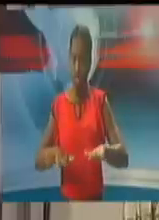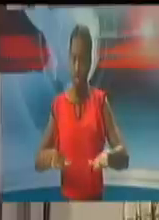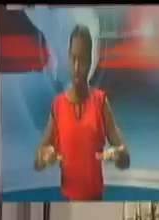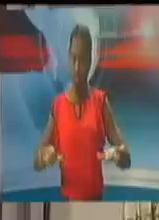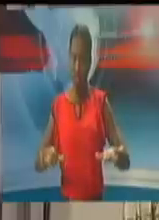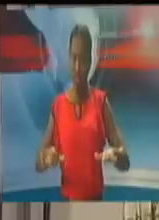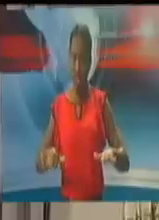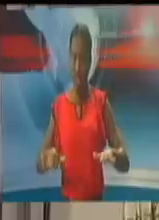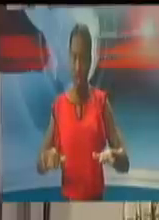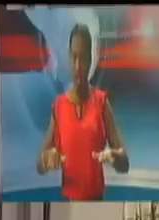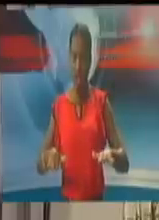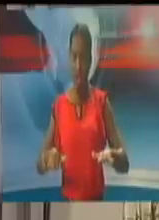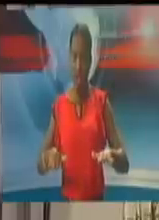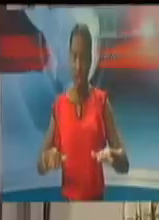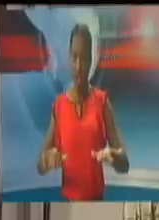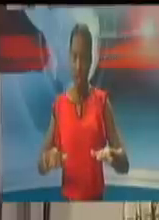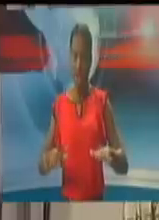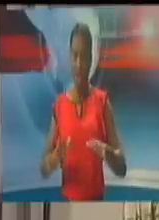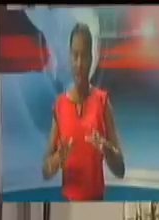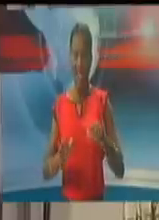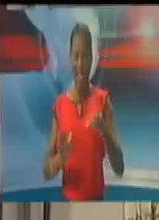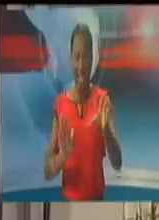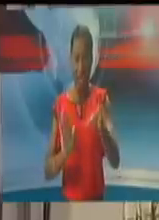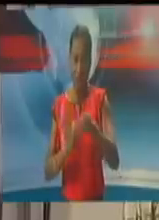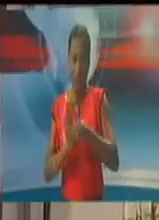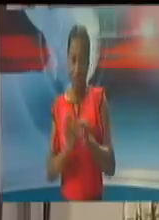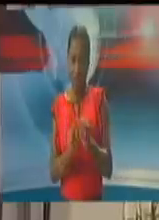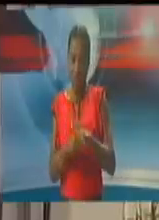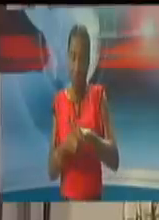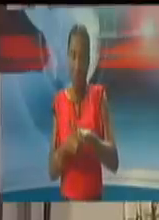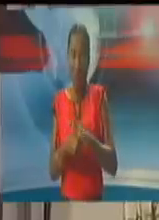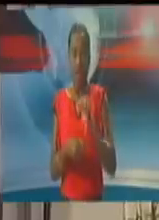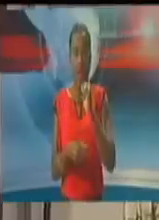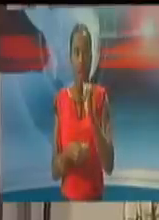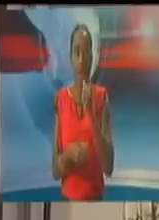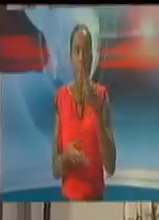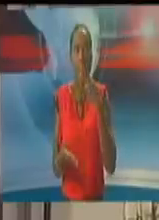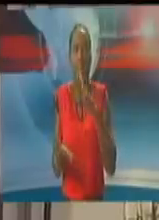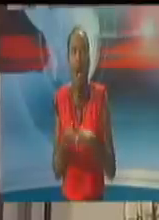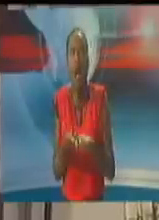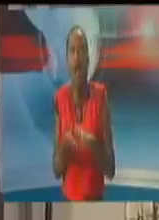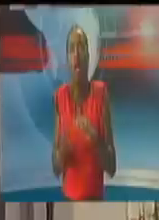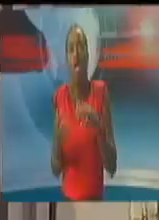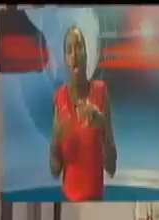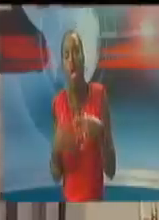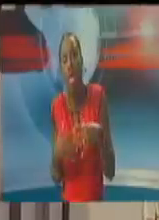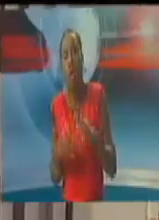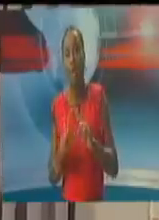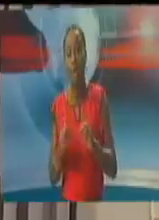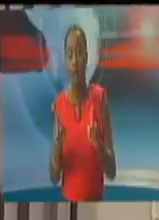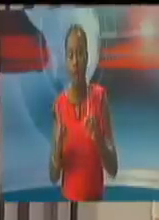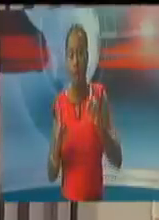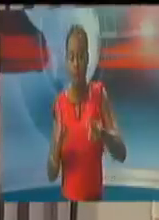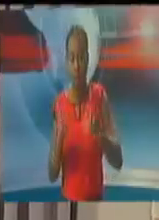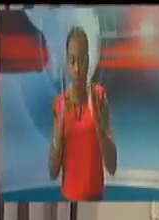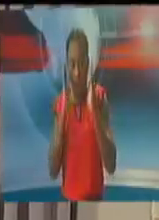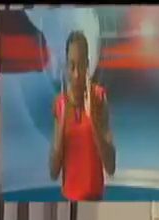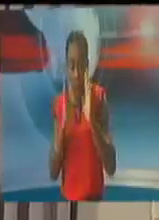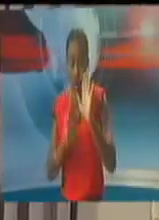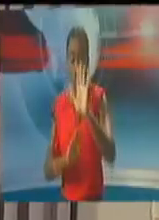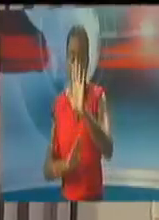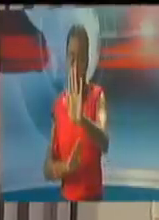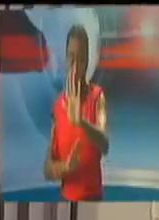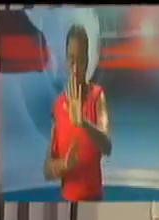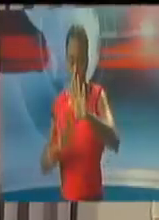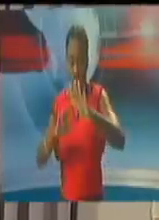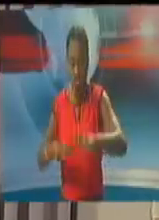suffer the severe consequences and symptoms of COVID, but that you must pay attention to your children